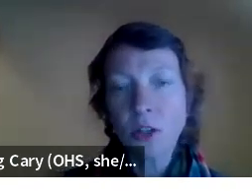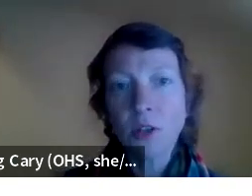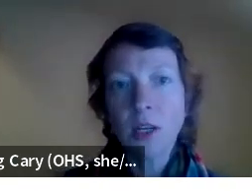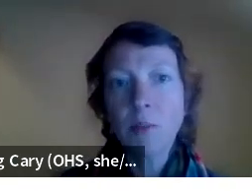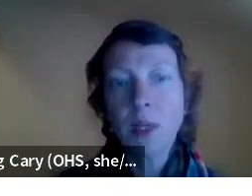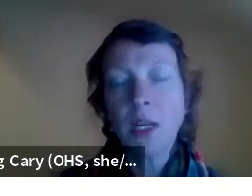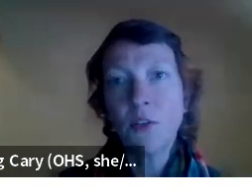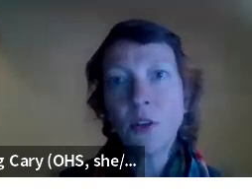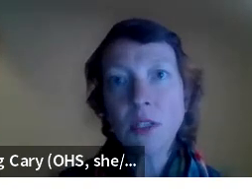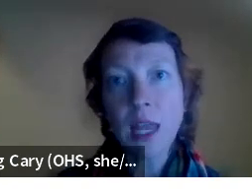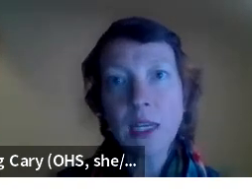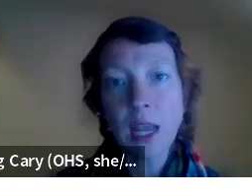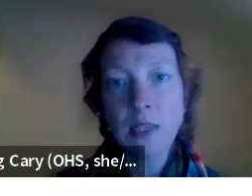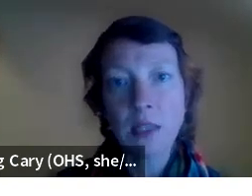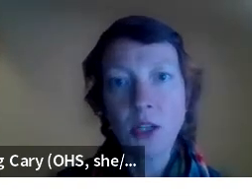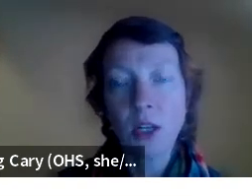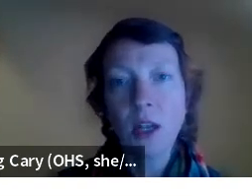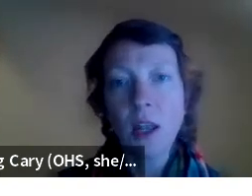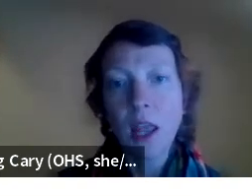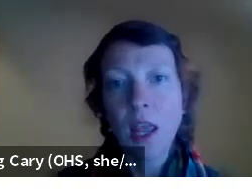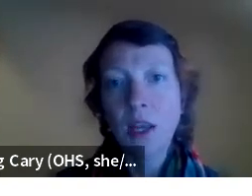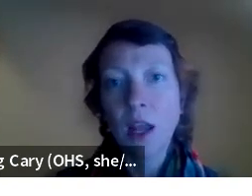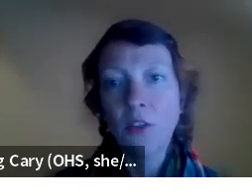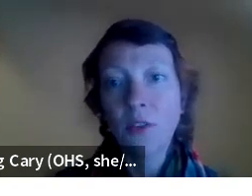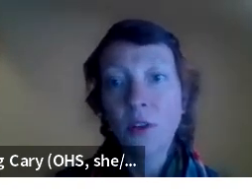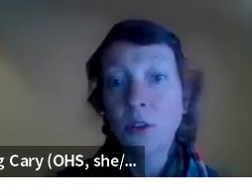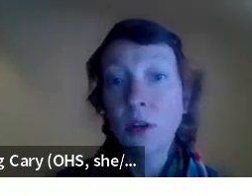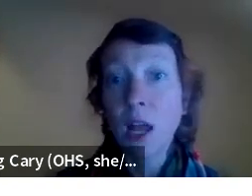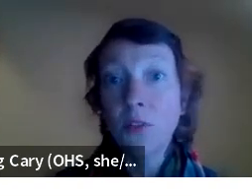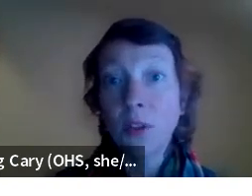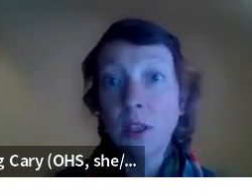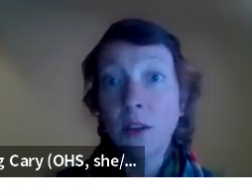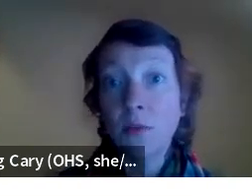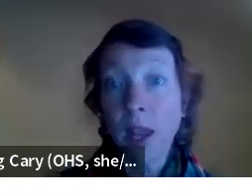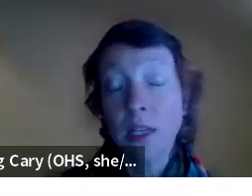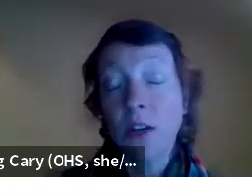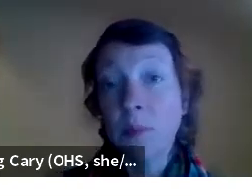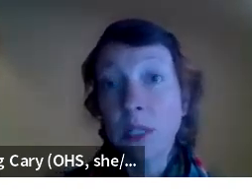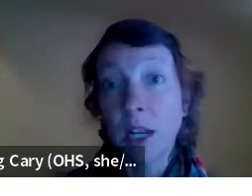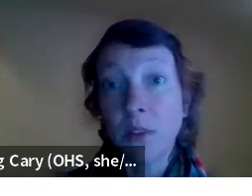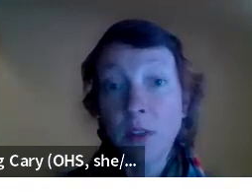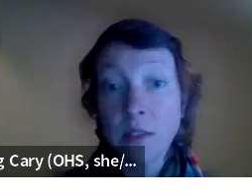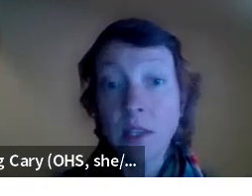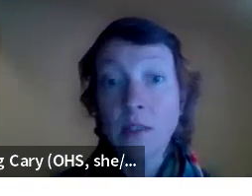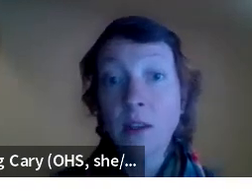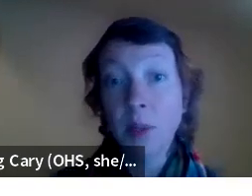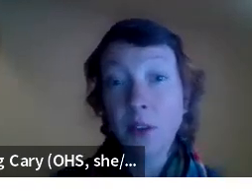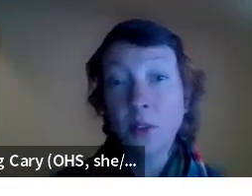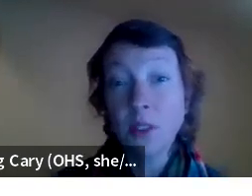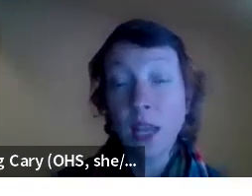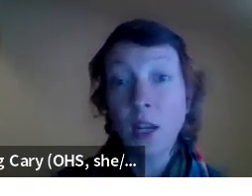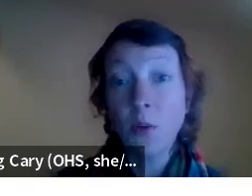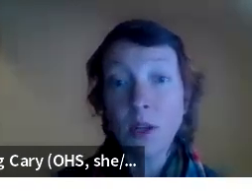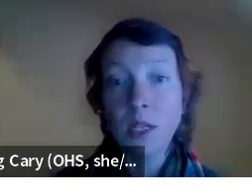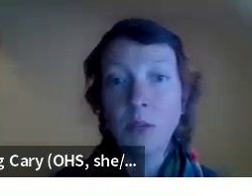and children complete a full 10-day isolation. And for those who are not fully vaccinated or up to date on their vaccines, complete a